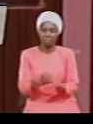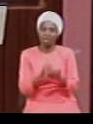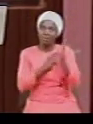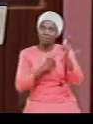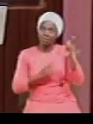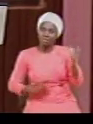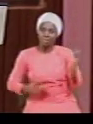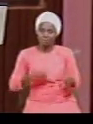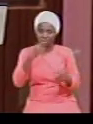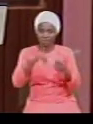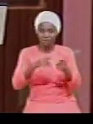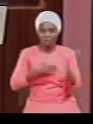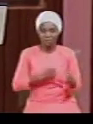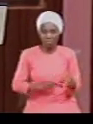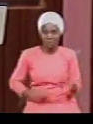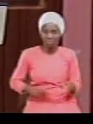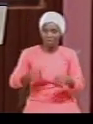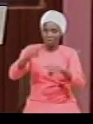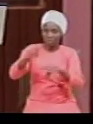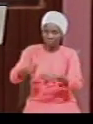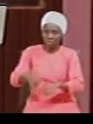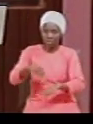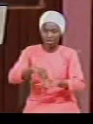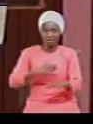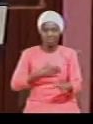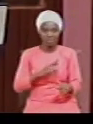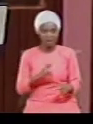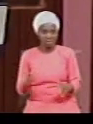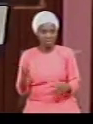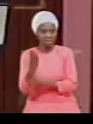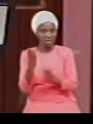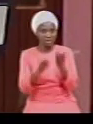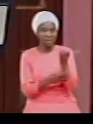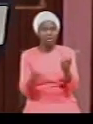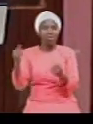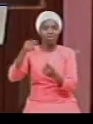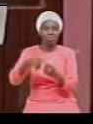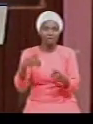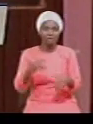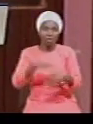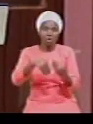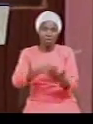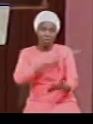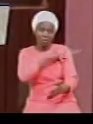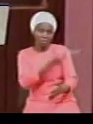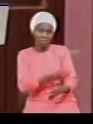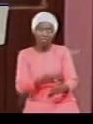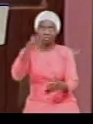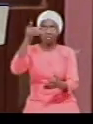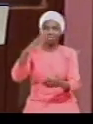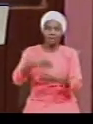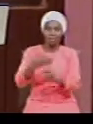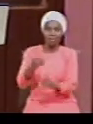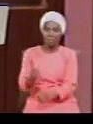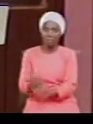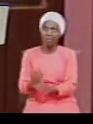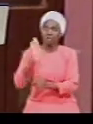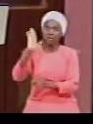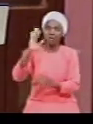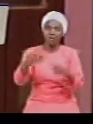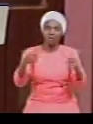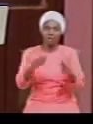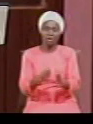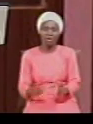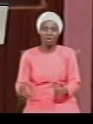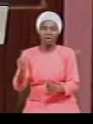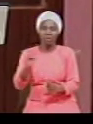thou at my right hand until I, the Almighty God, make thine enemies thy footstool.